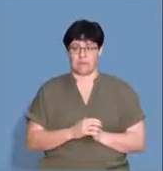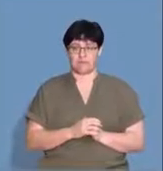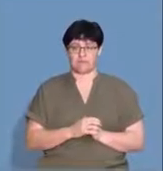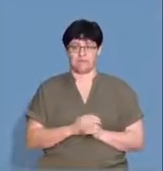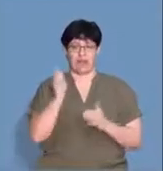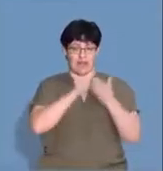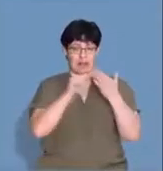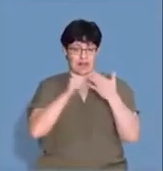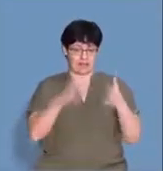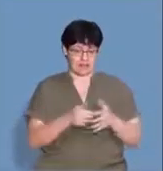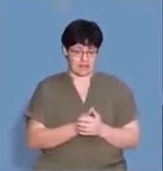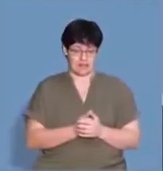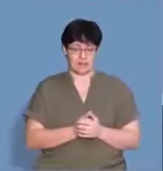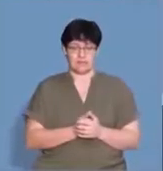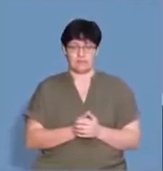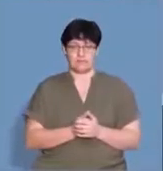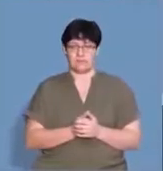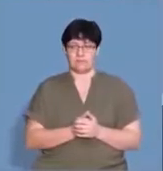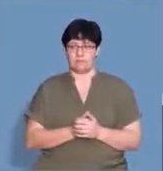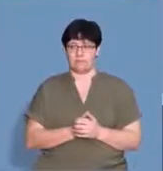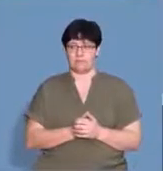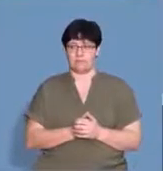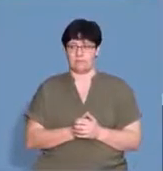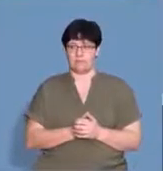So on my calculator, let's get my calculator out.